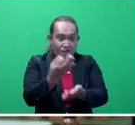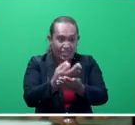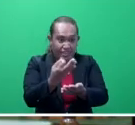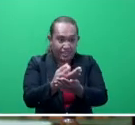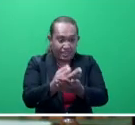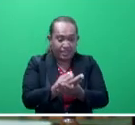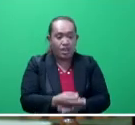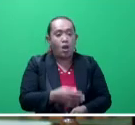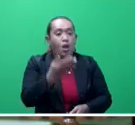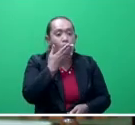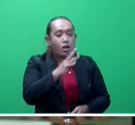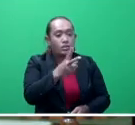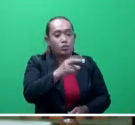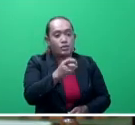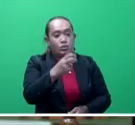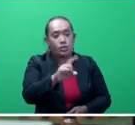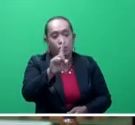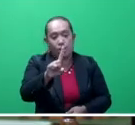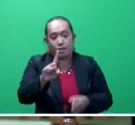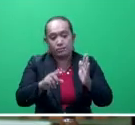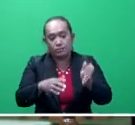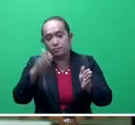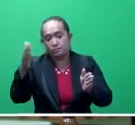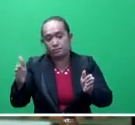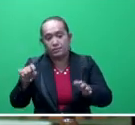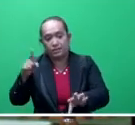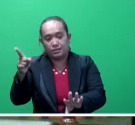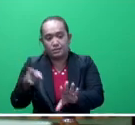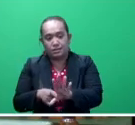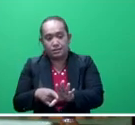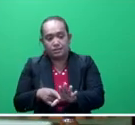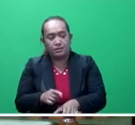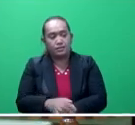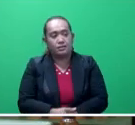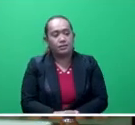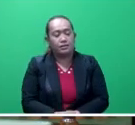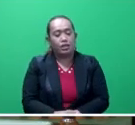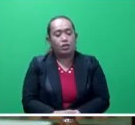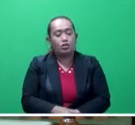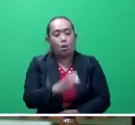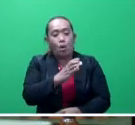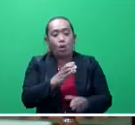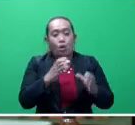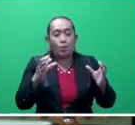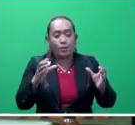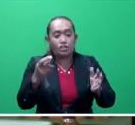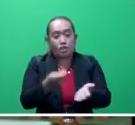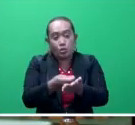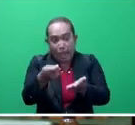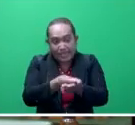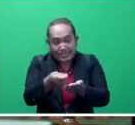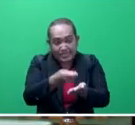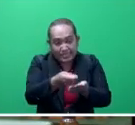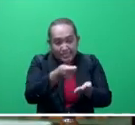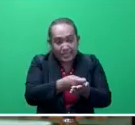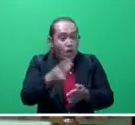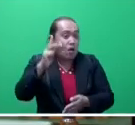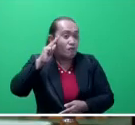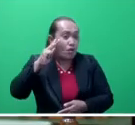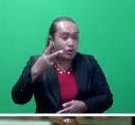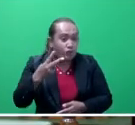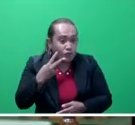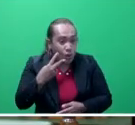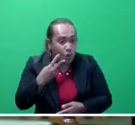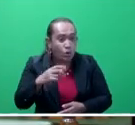2021, with a total funding of $1.1 billion. Mr. Speaker, sir, the commission rate charged by Vodafone to bus companies